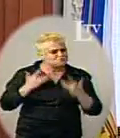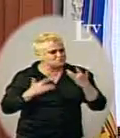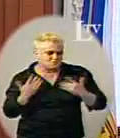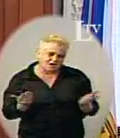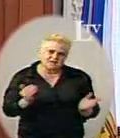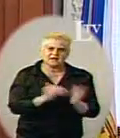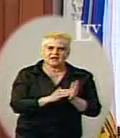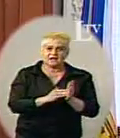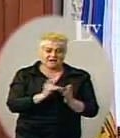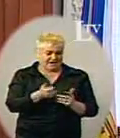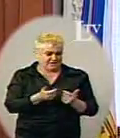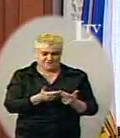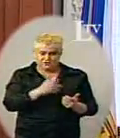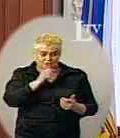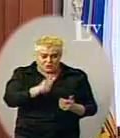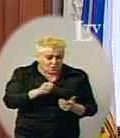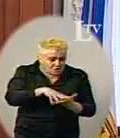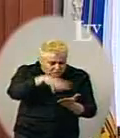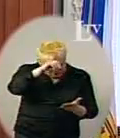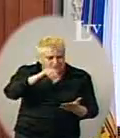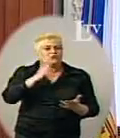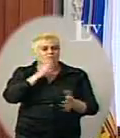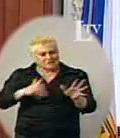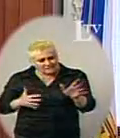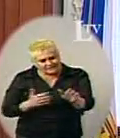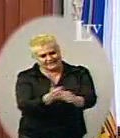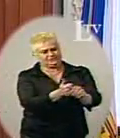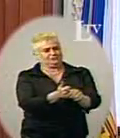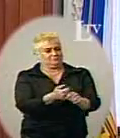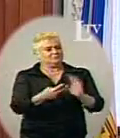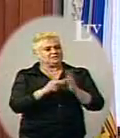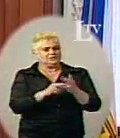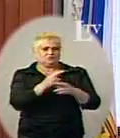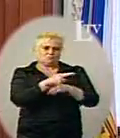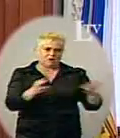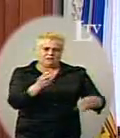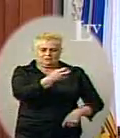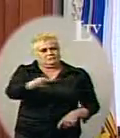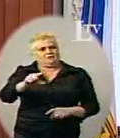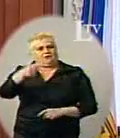made up lost learning, and prepared them for high school.